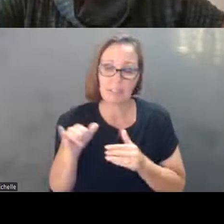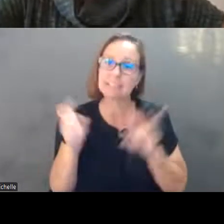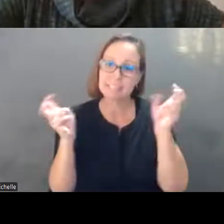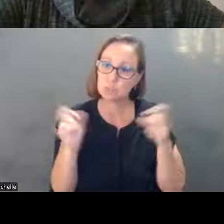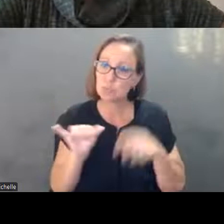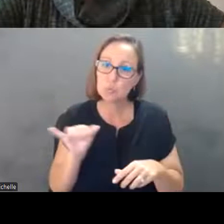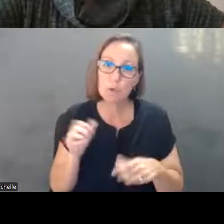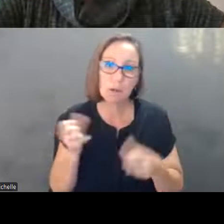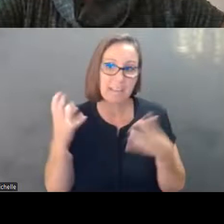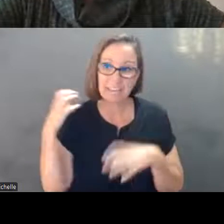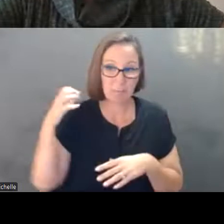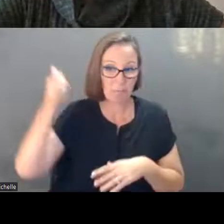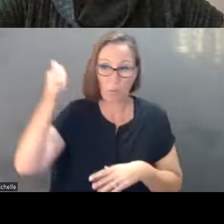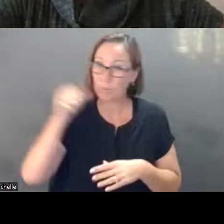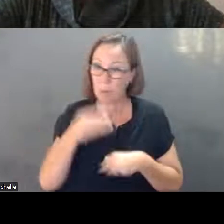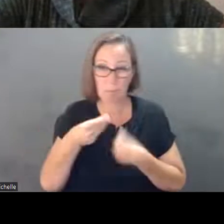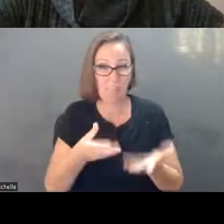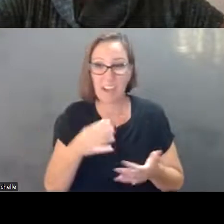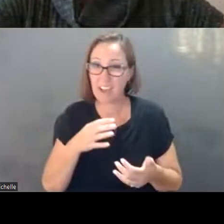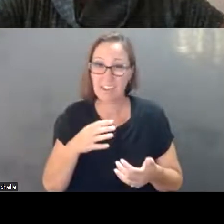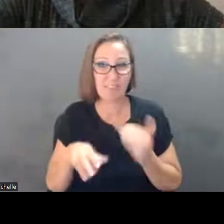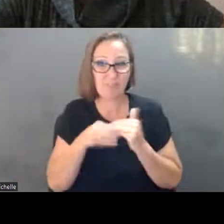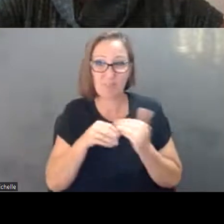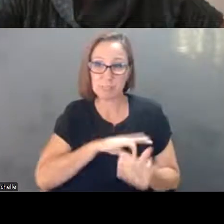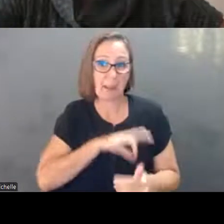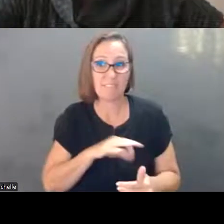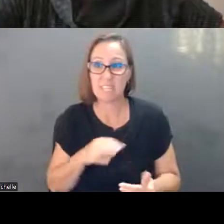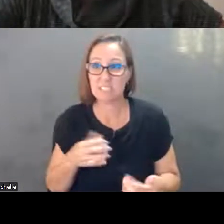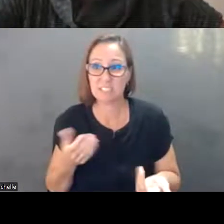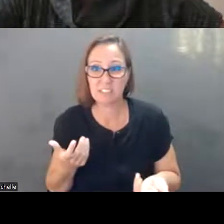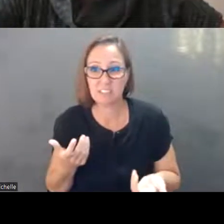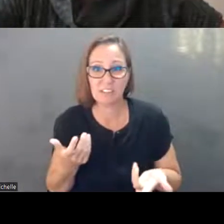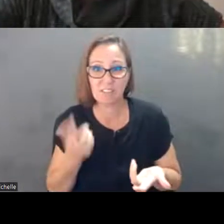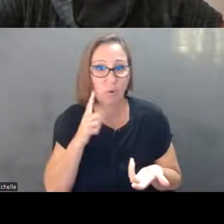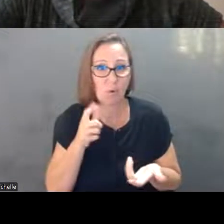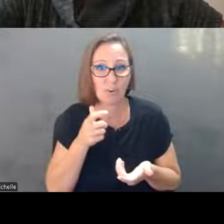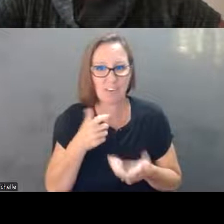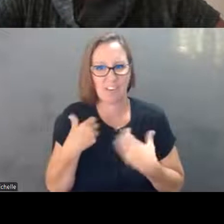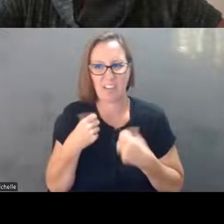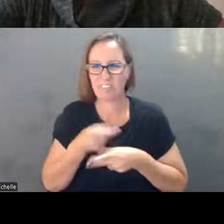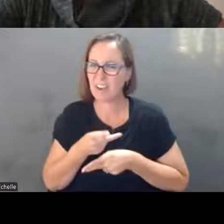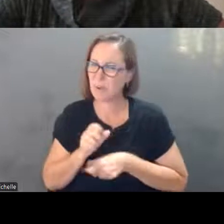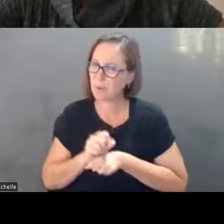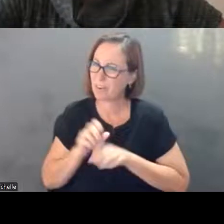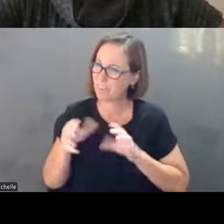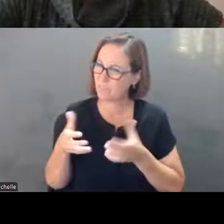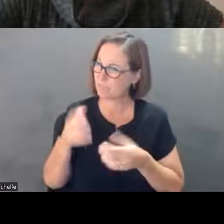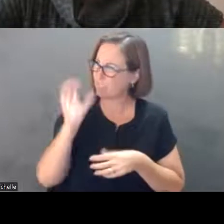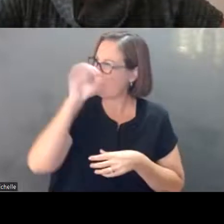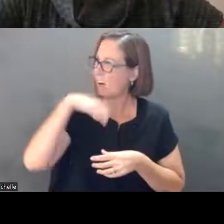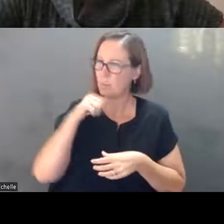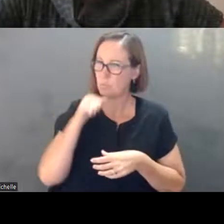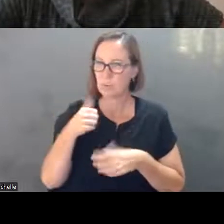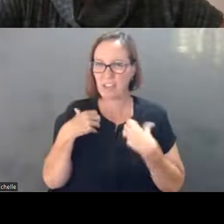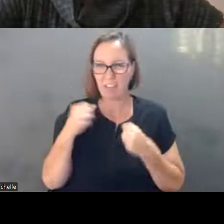employers don't offer fringe benefits to people who are in the healthcare workforce, which seems a little bizarre that you wouldn't get health